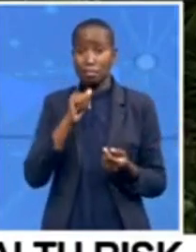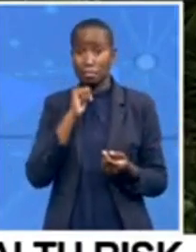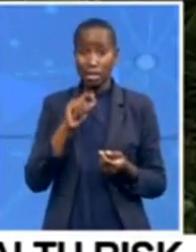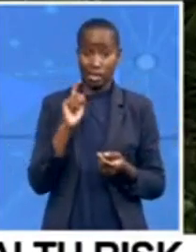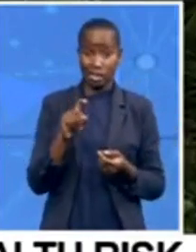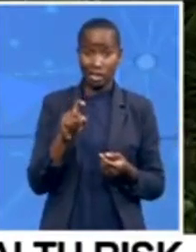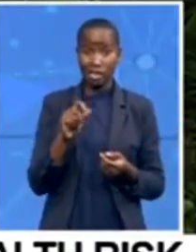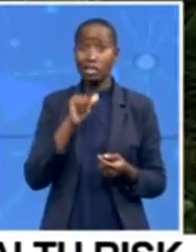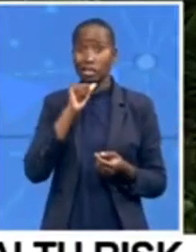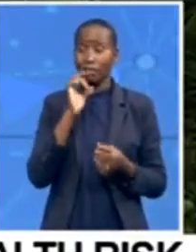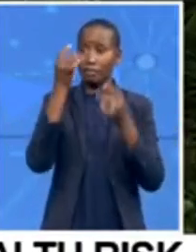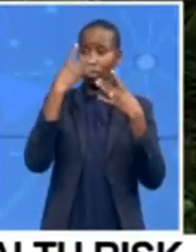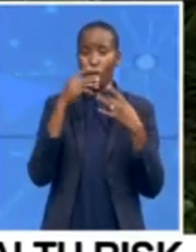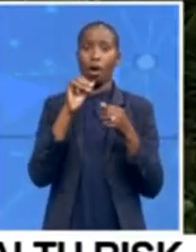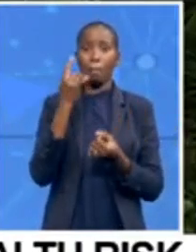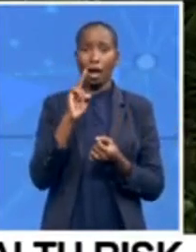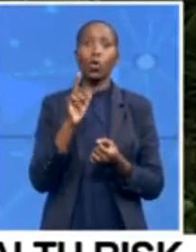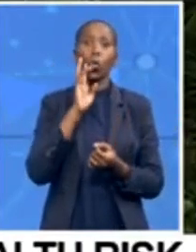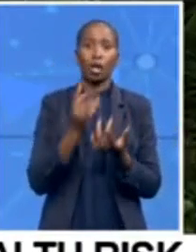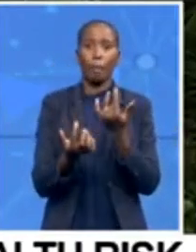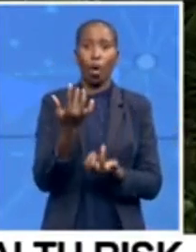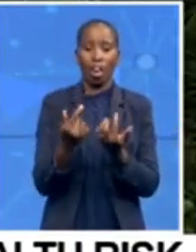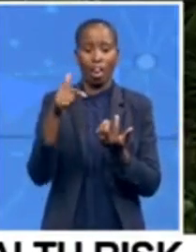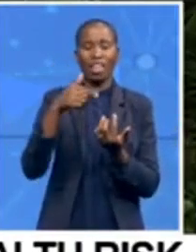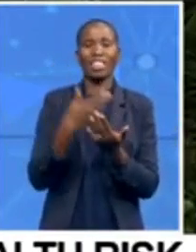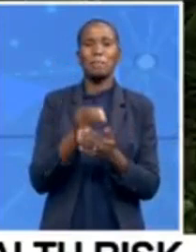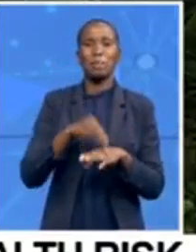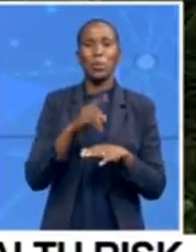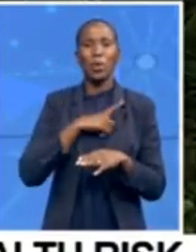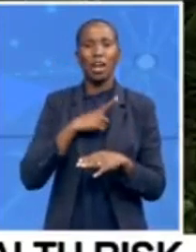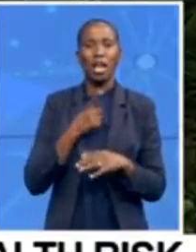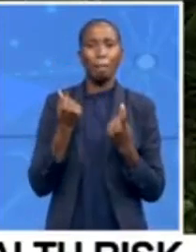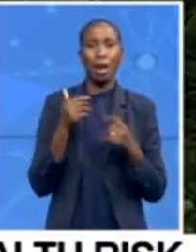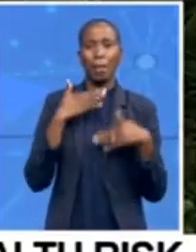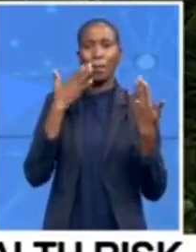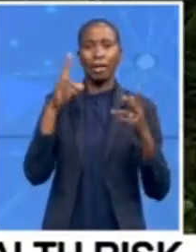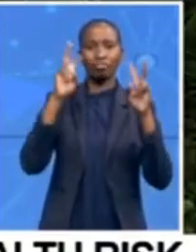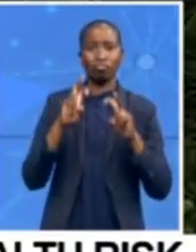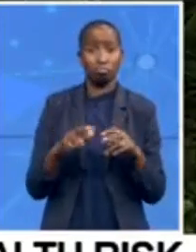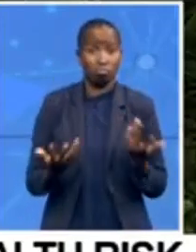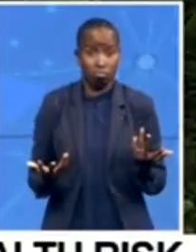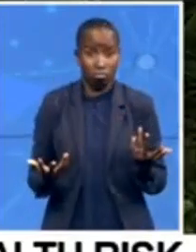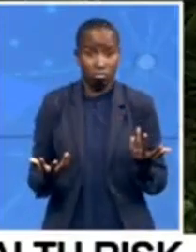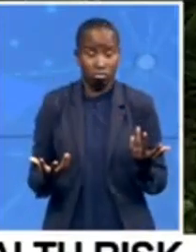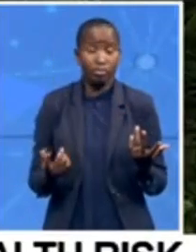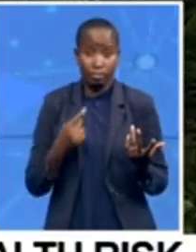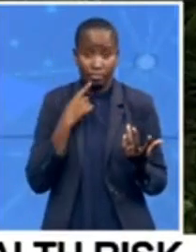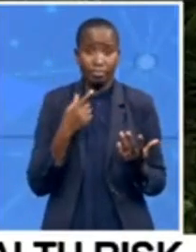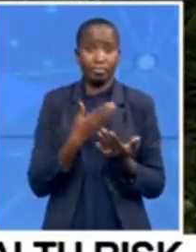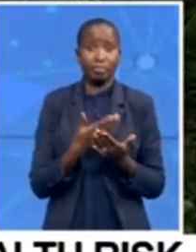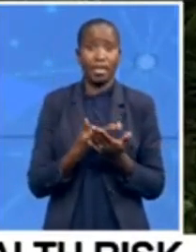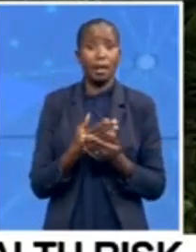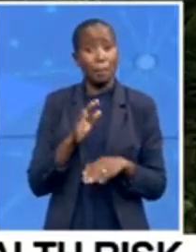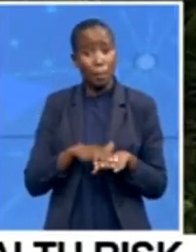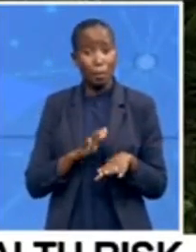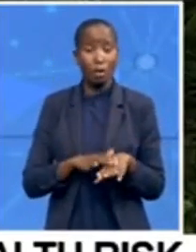could be a problem, as they do not have money for electricity, and now they're expected to add on the baggage and also